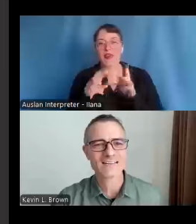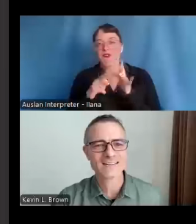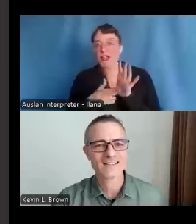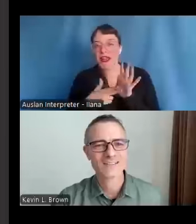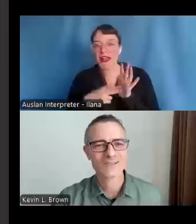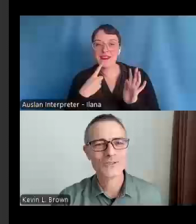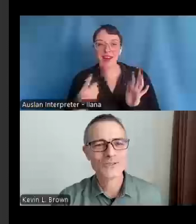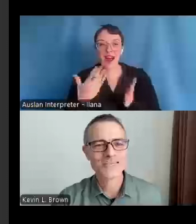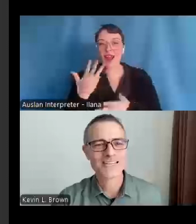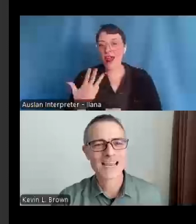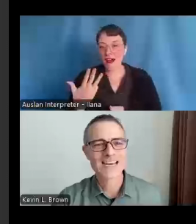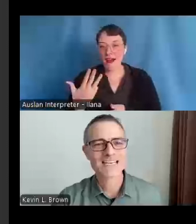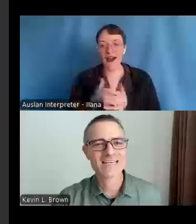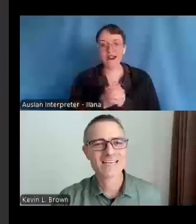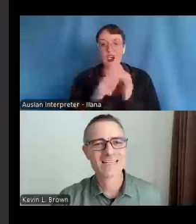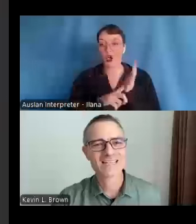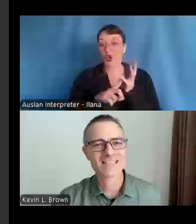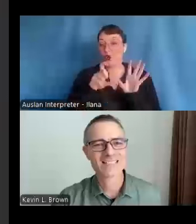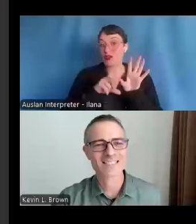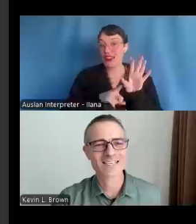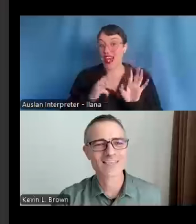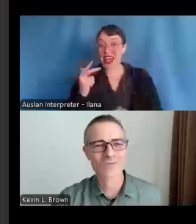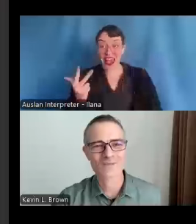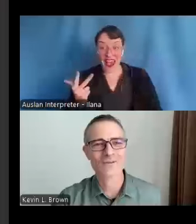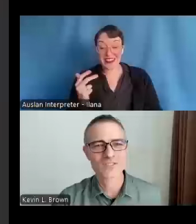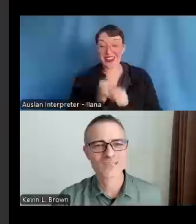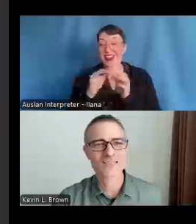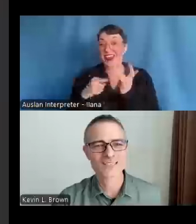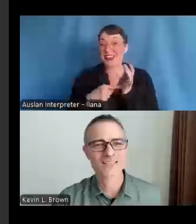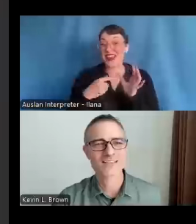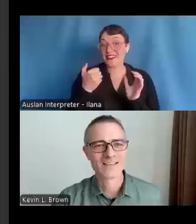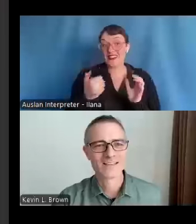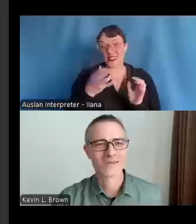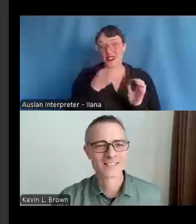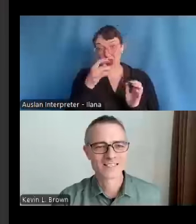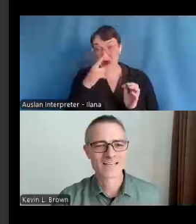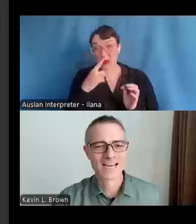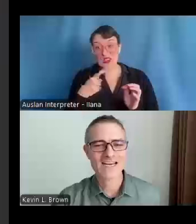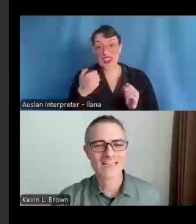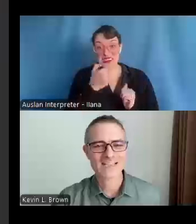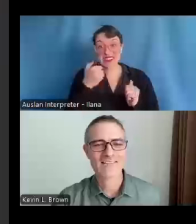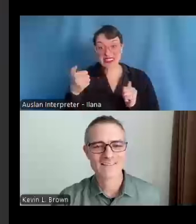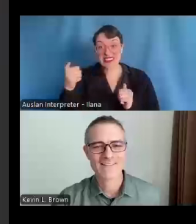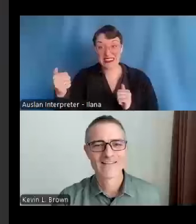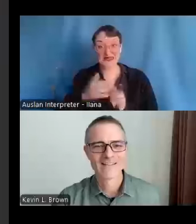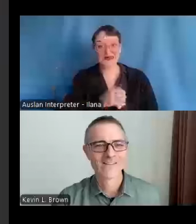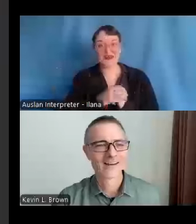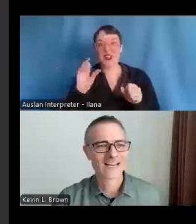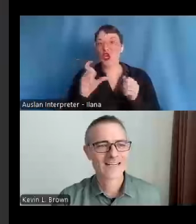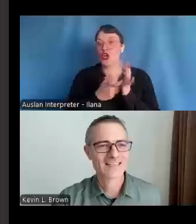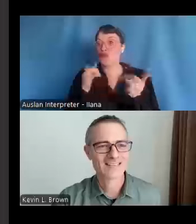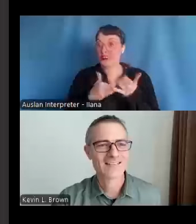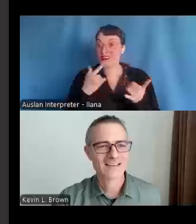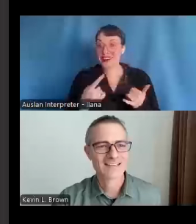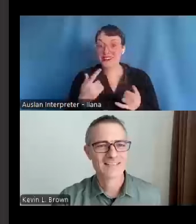9. Lucy is an 8. Gitta is a 6. We have a few 6s. Chris is an 8. All